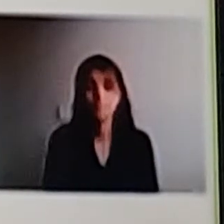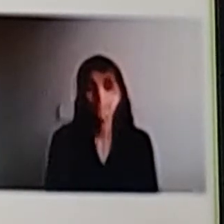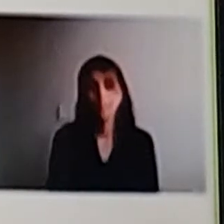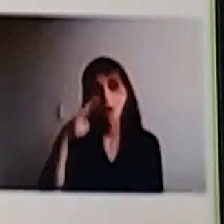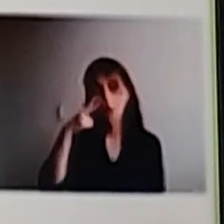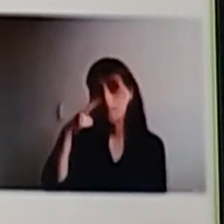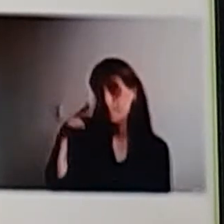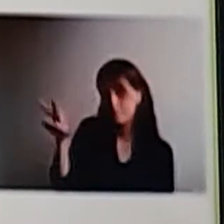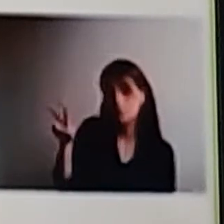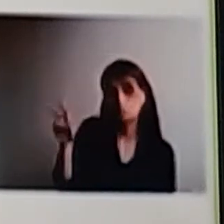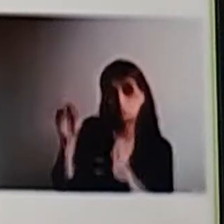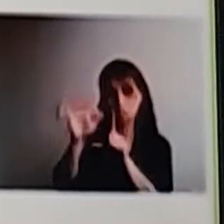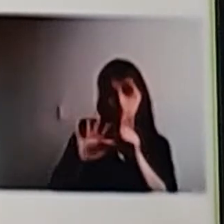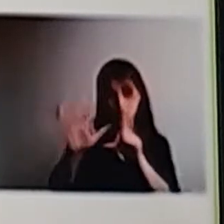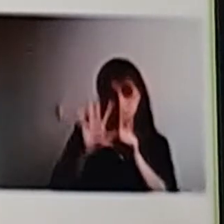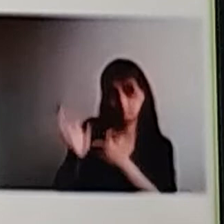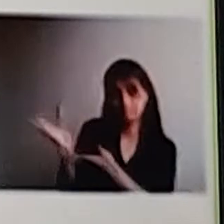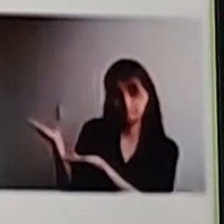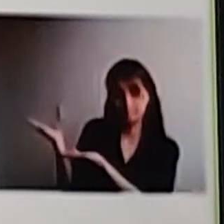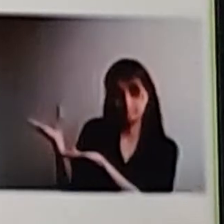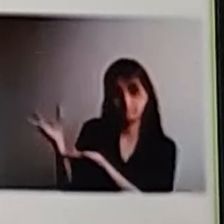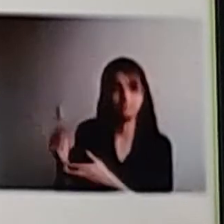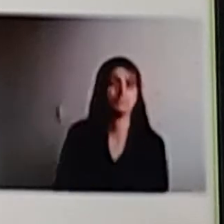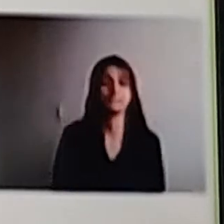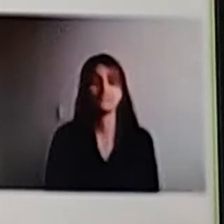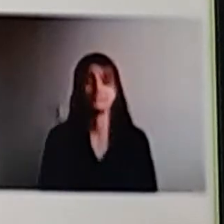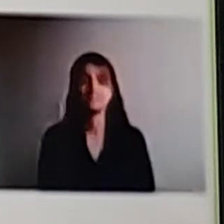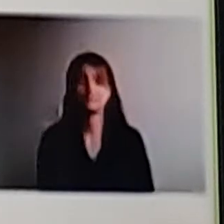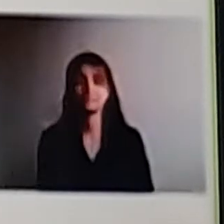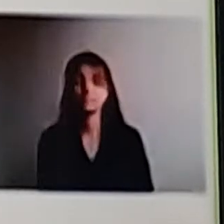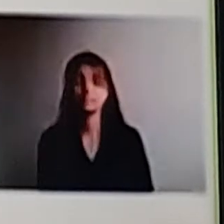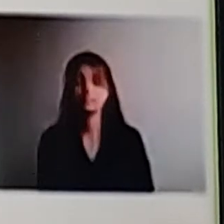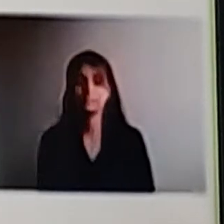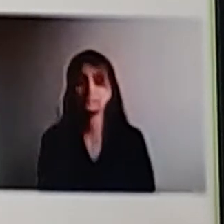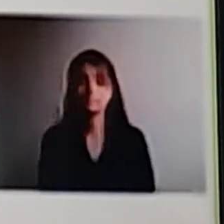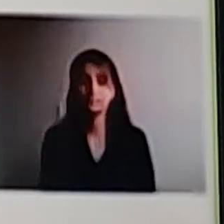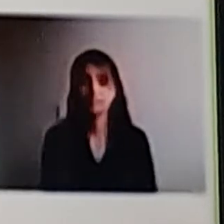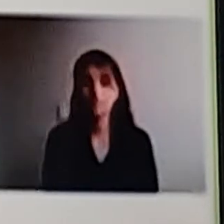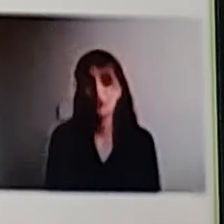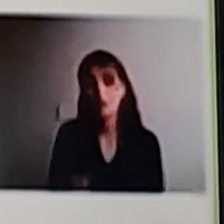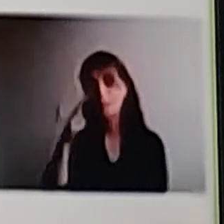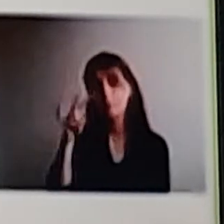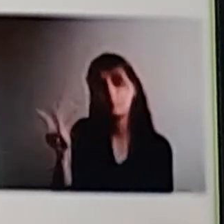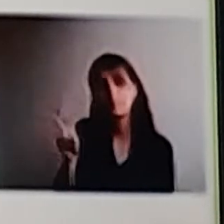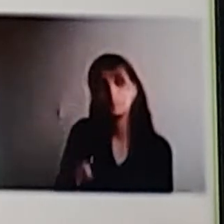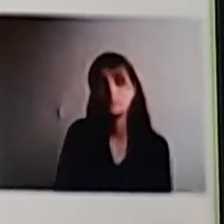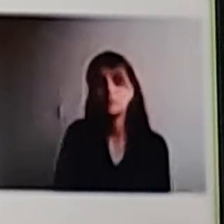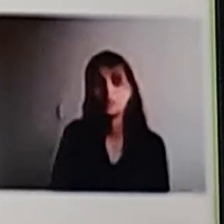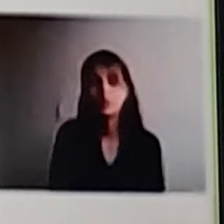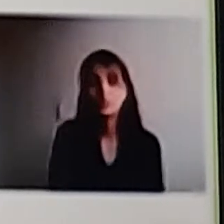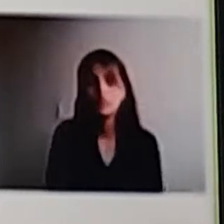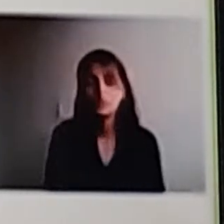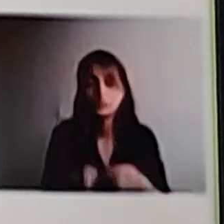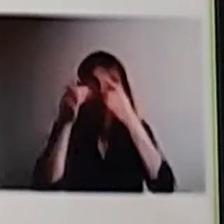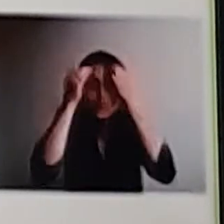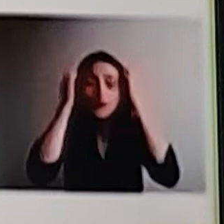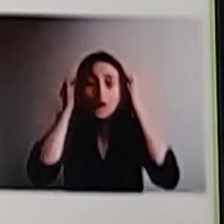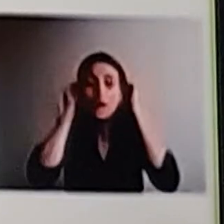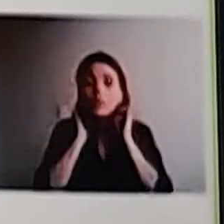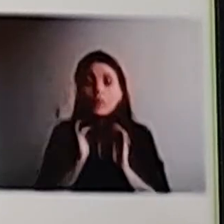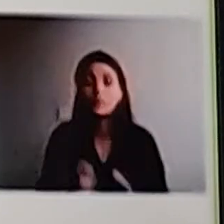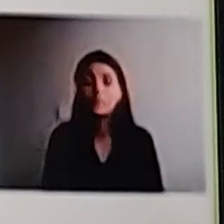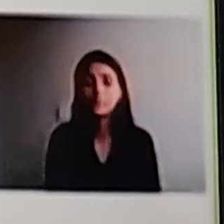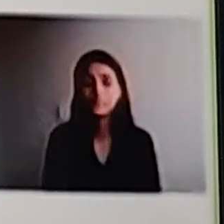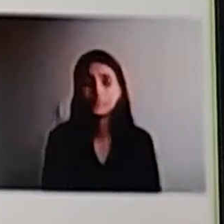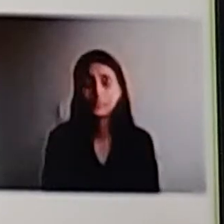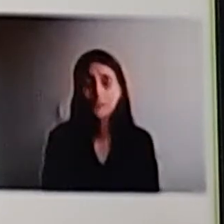Here we are putting the sign, this sign, sticker, on the places where it is got the certificate. So